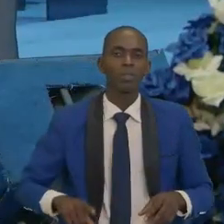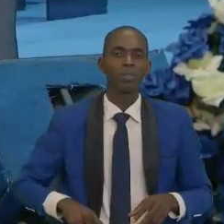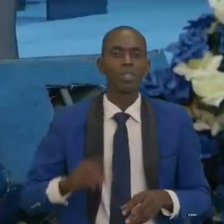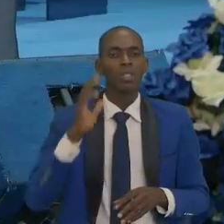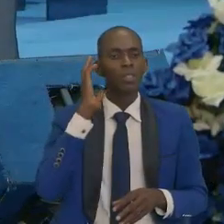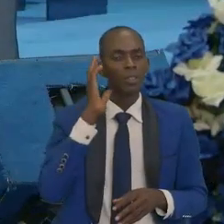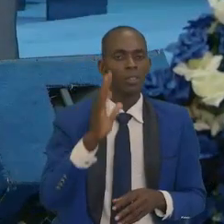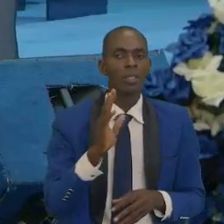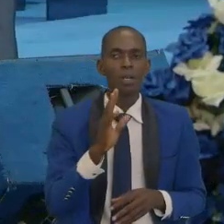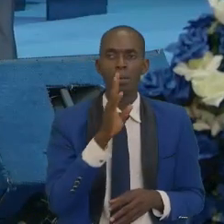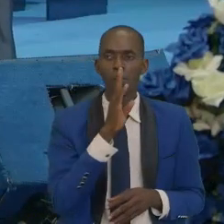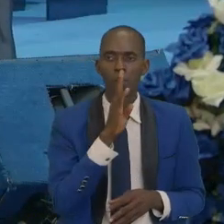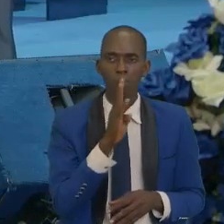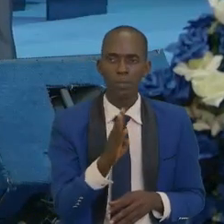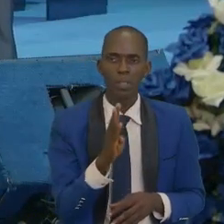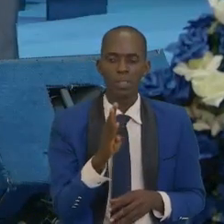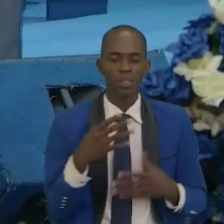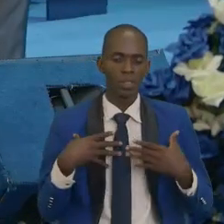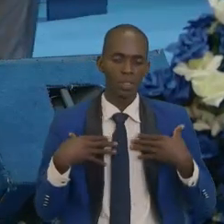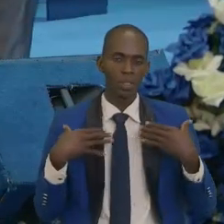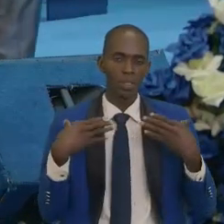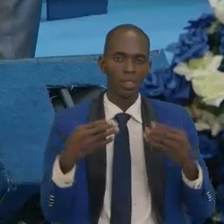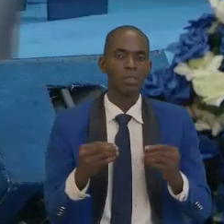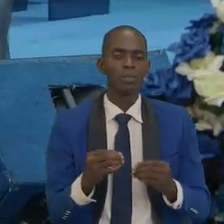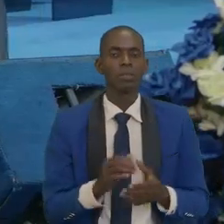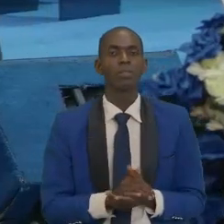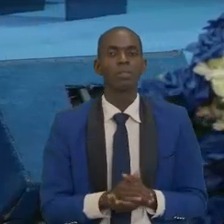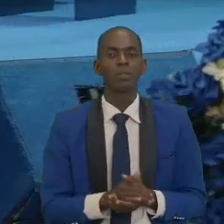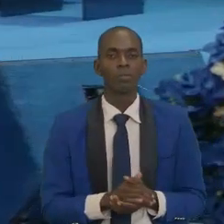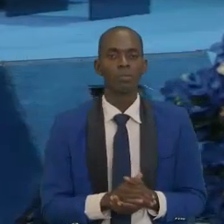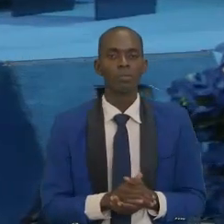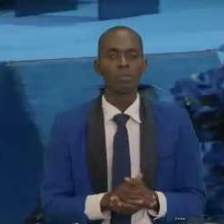shall be healed.